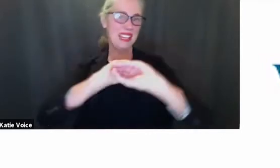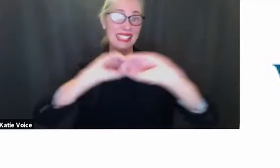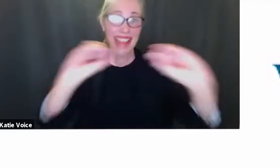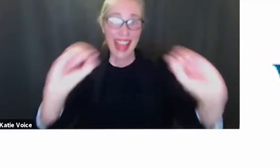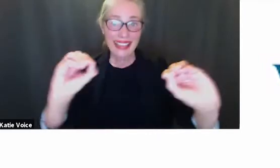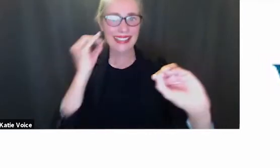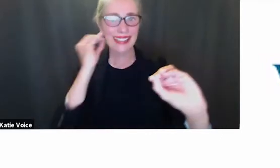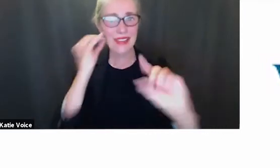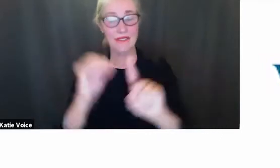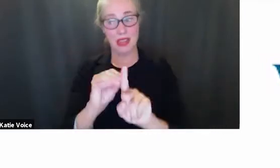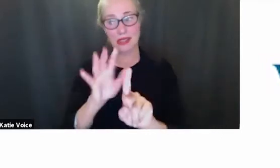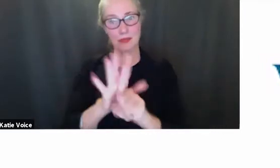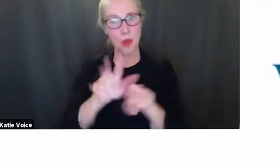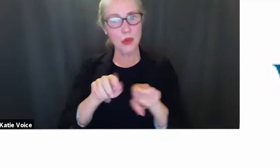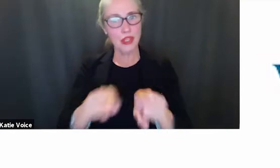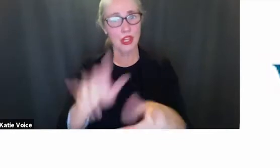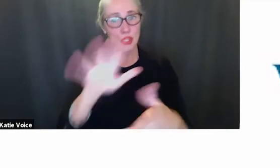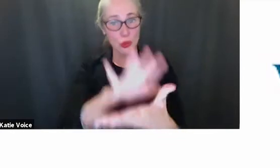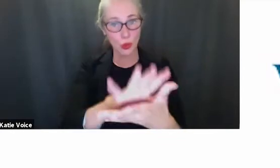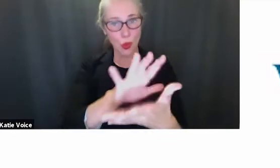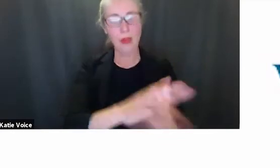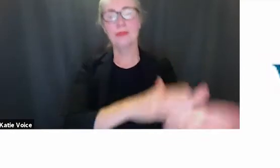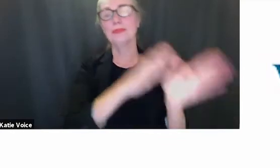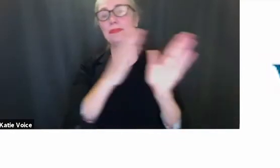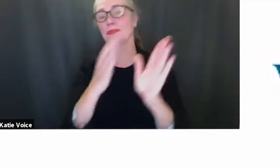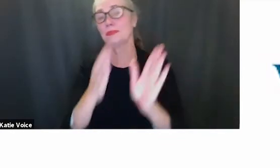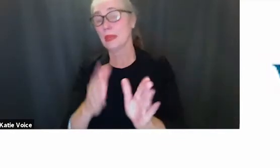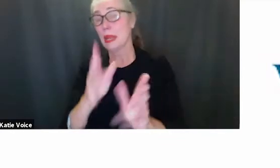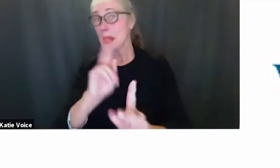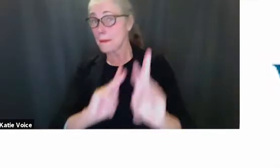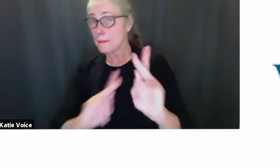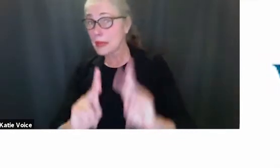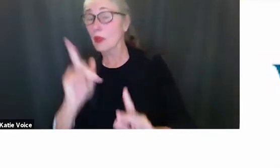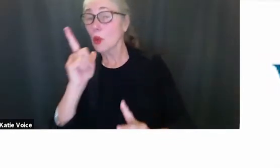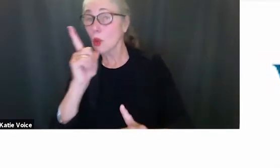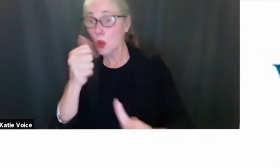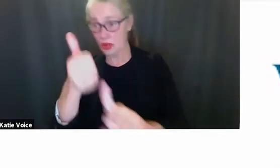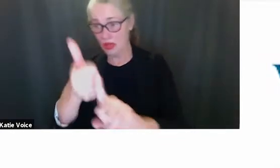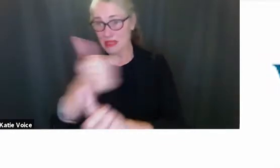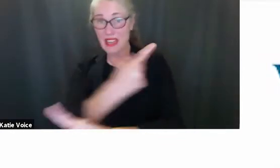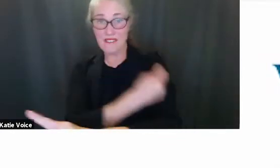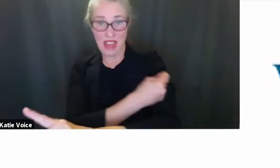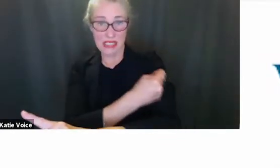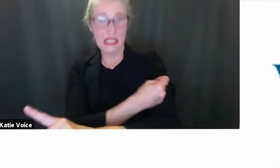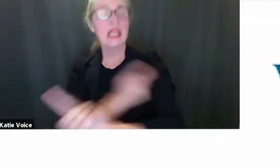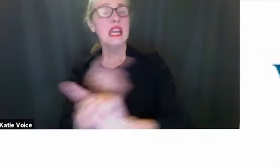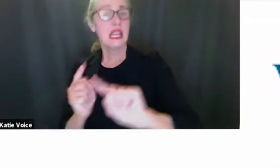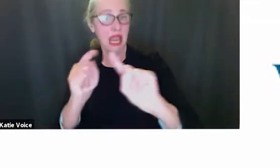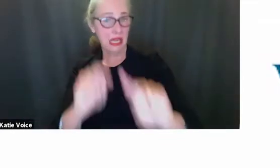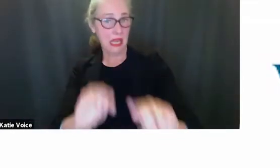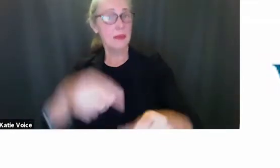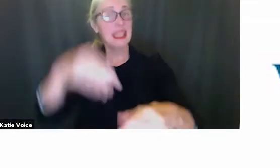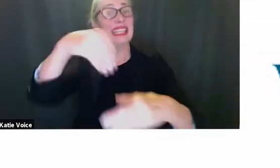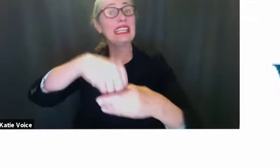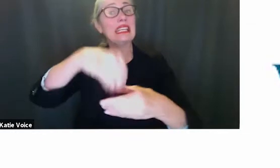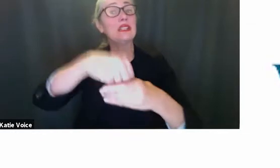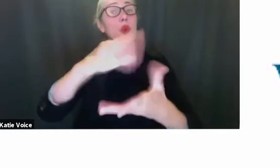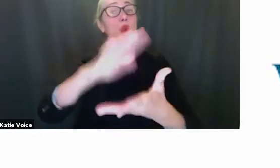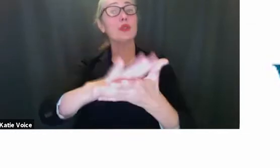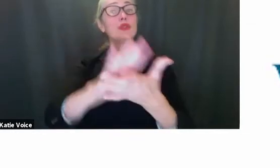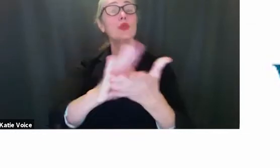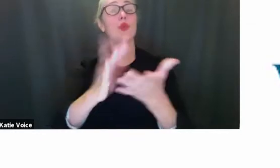school. In addition, only those who are vaccinated may attend indoor school events such as